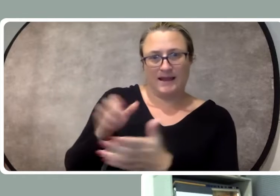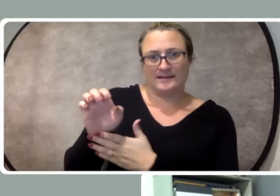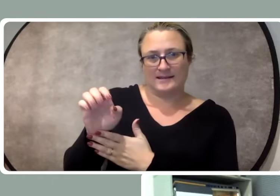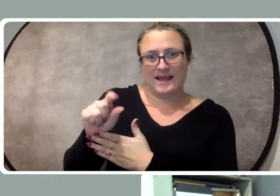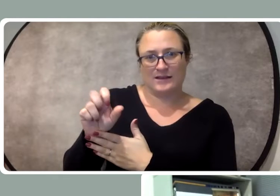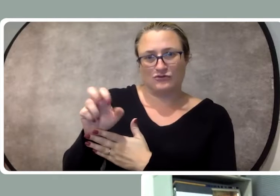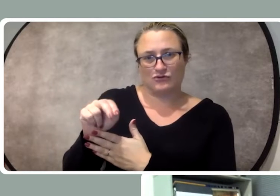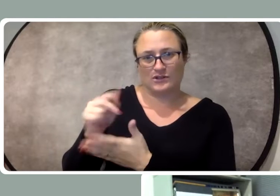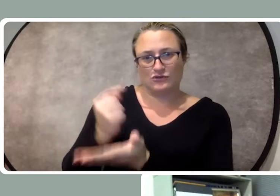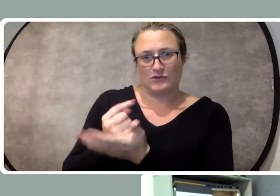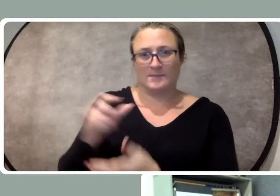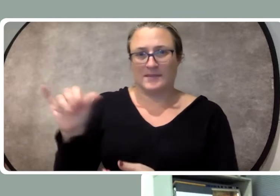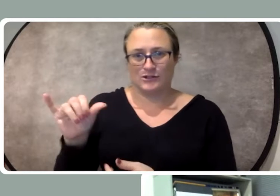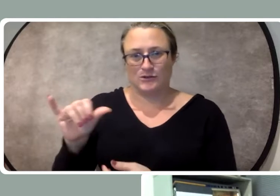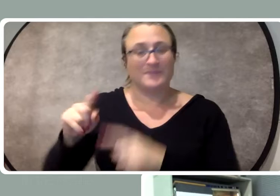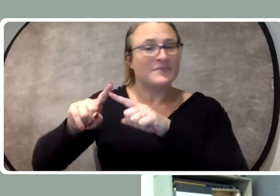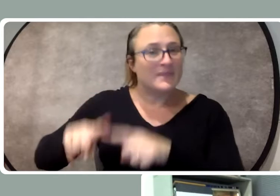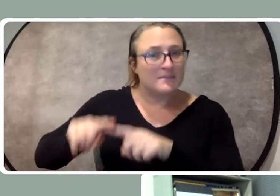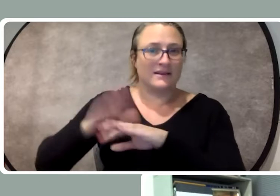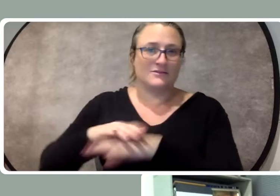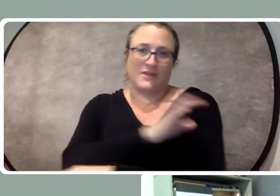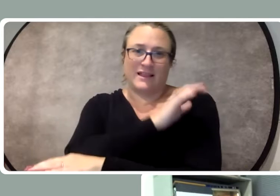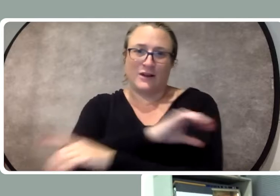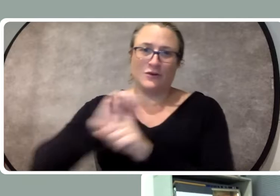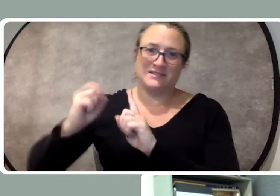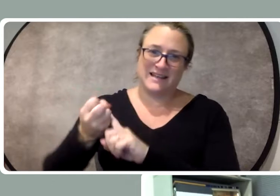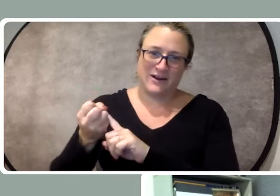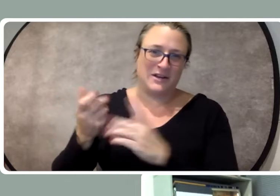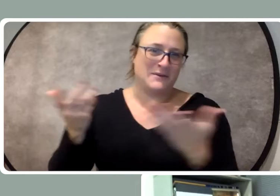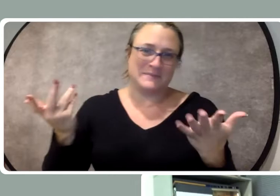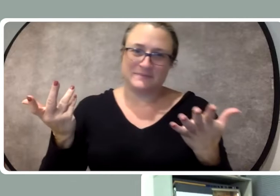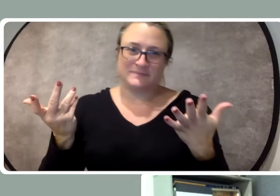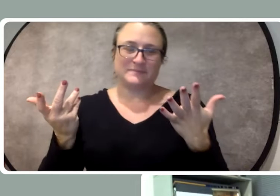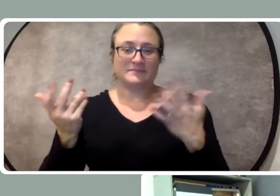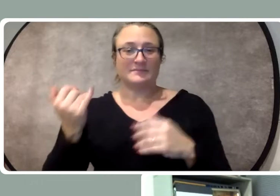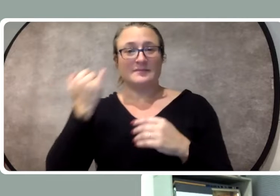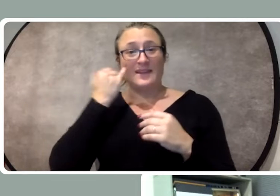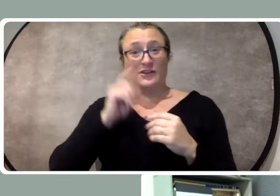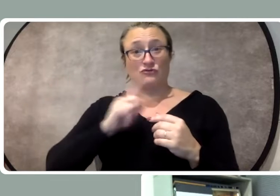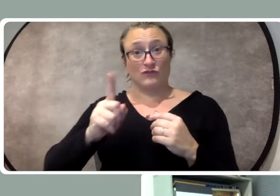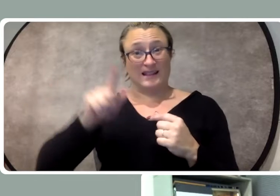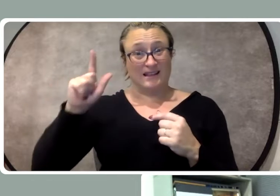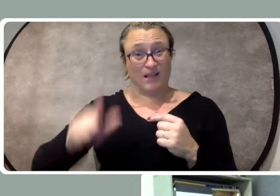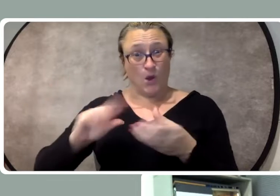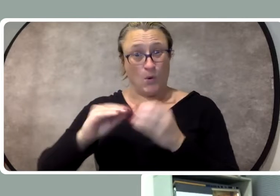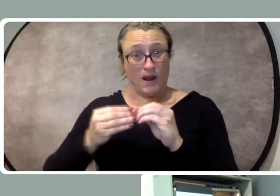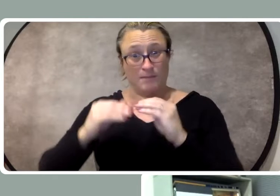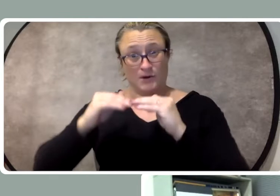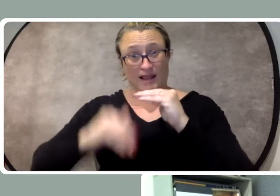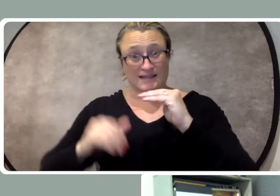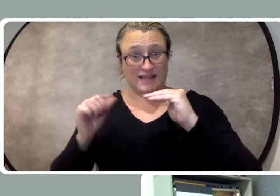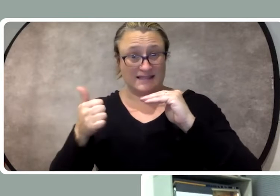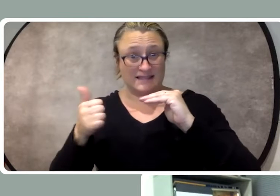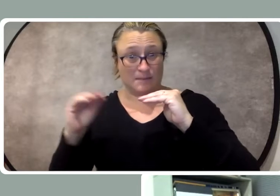treatments, kind of depending on the clinical scenario. So if it's really, really low in the single digits and they